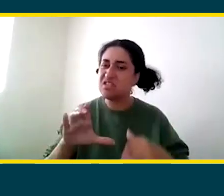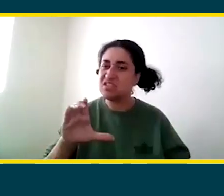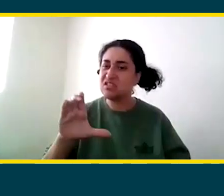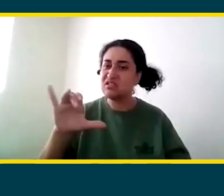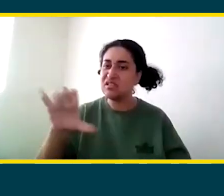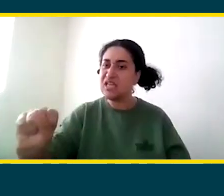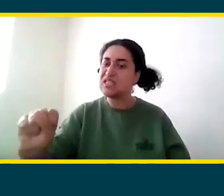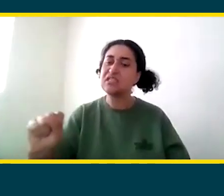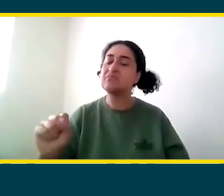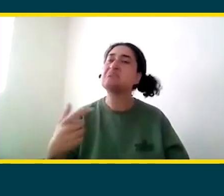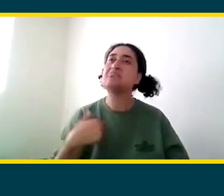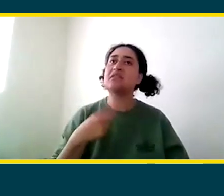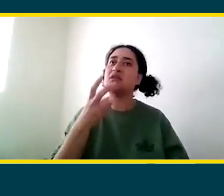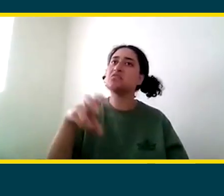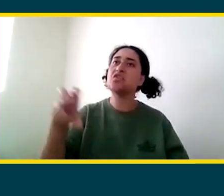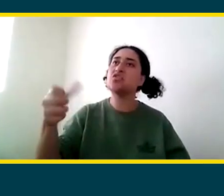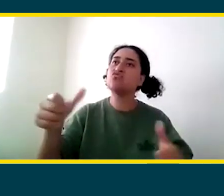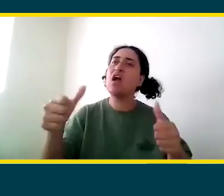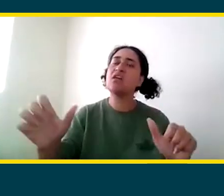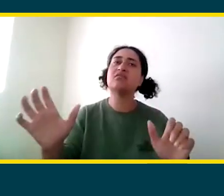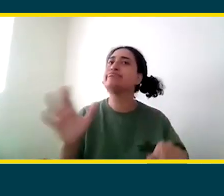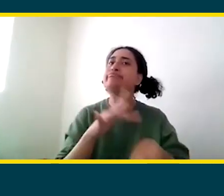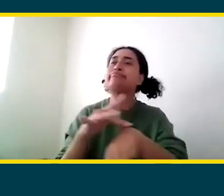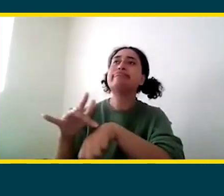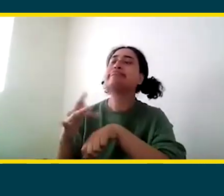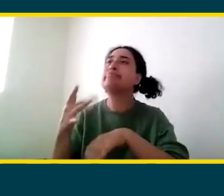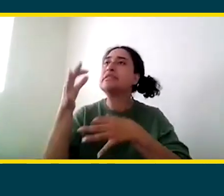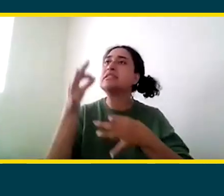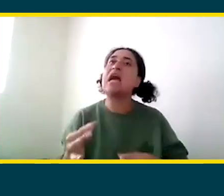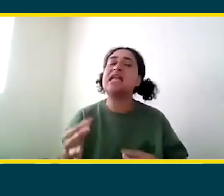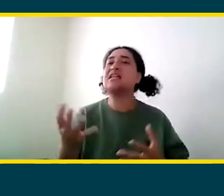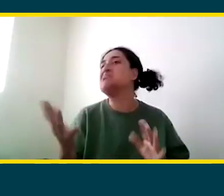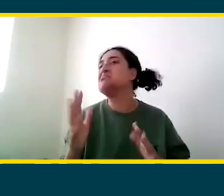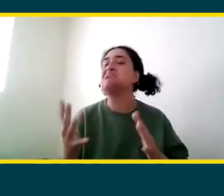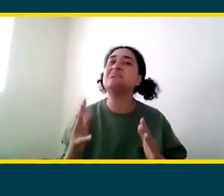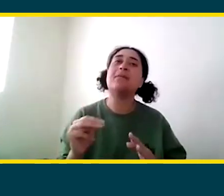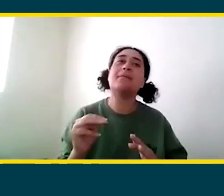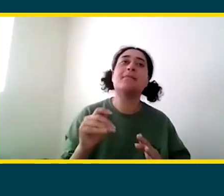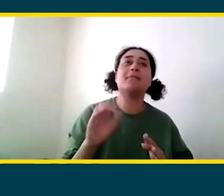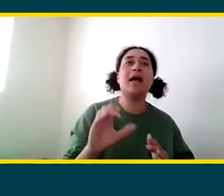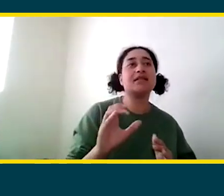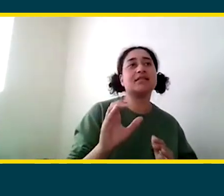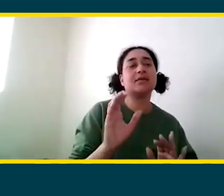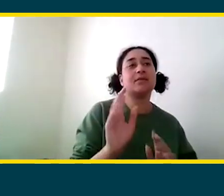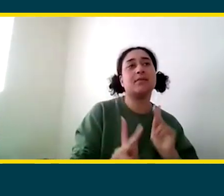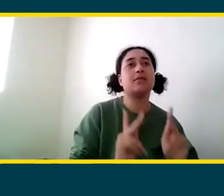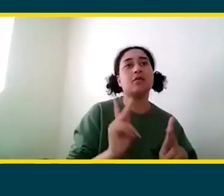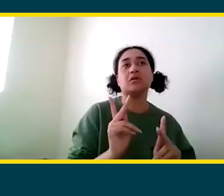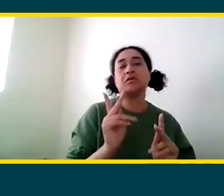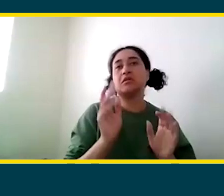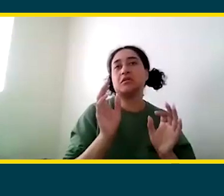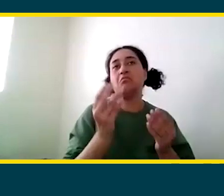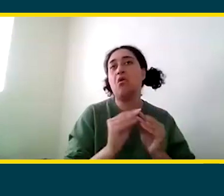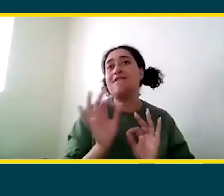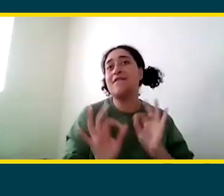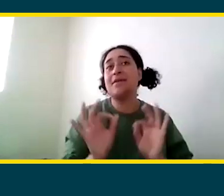They realized what they wanted, of either being more, some masculine folks being more feminine. Maybe they go non-binary. Maybe they still stay